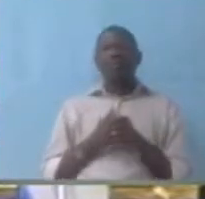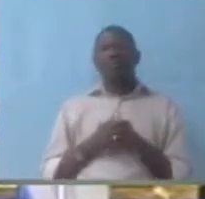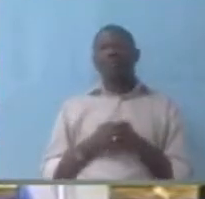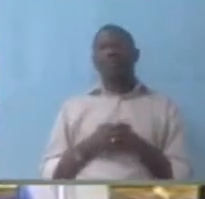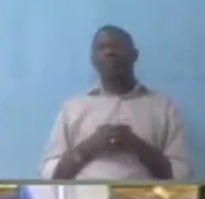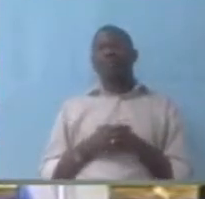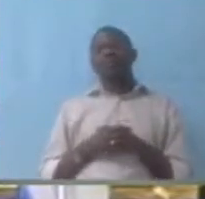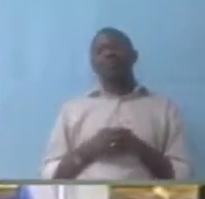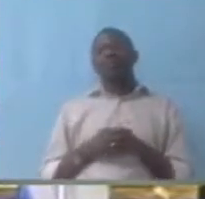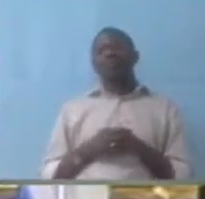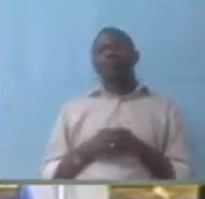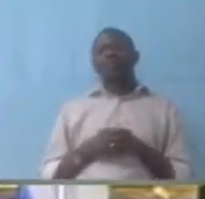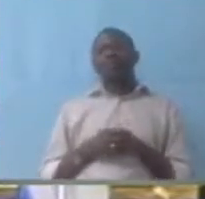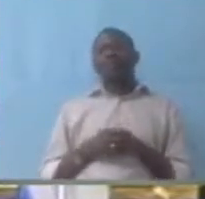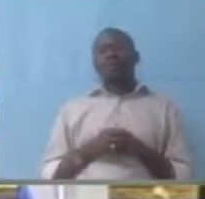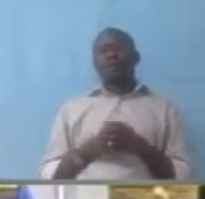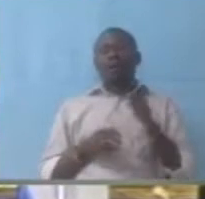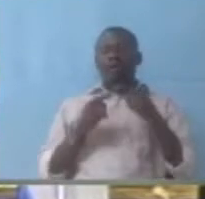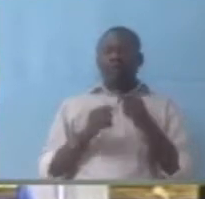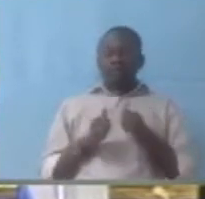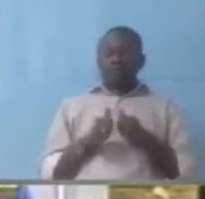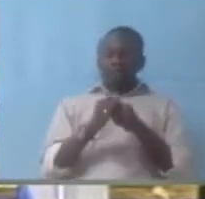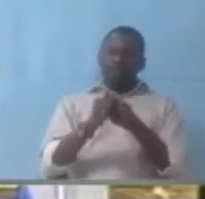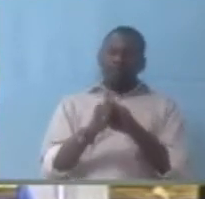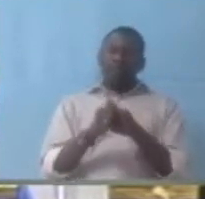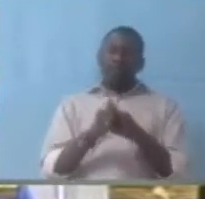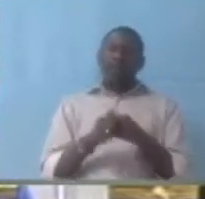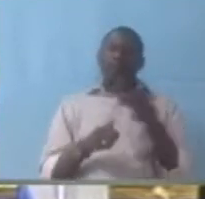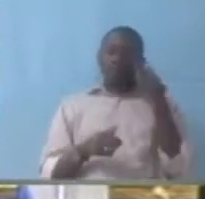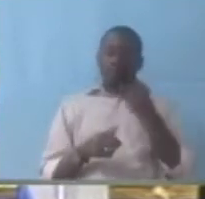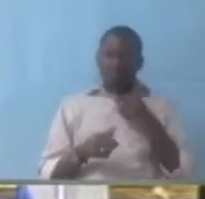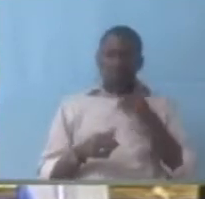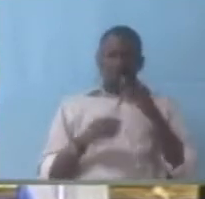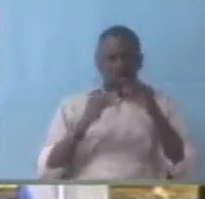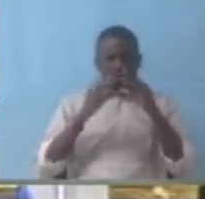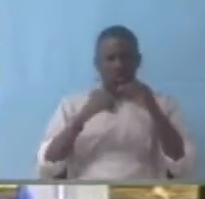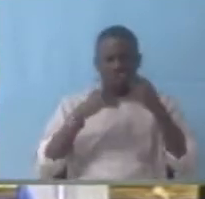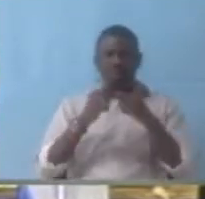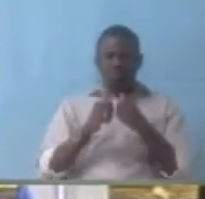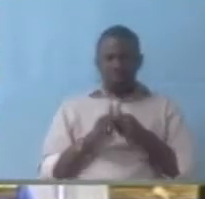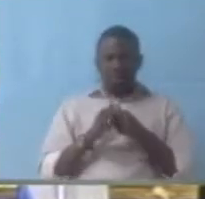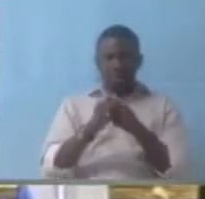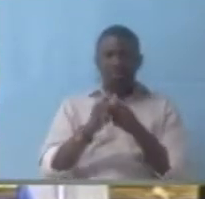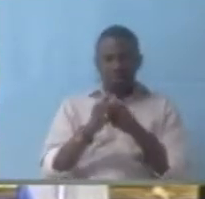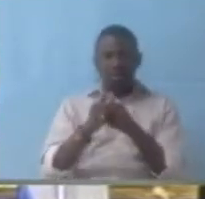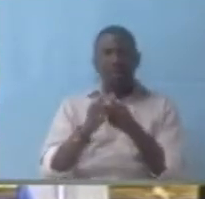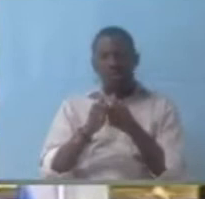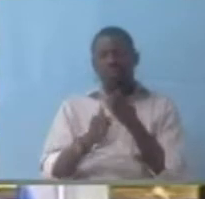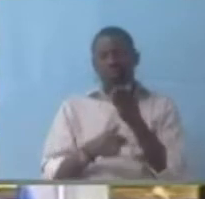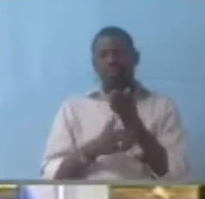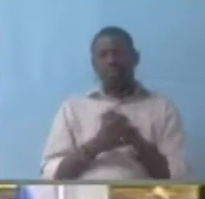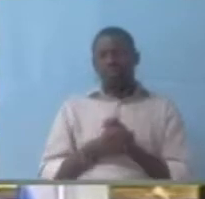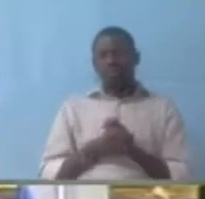surun kenye je o kuonyindo. And I will just guide you whilst you do that. Nibo kela betambile nyaro kete nibo